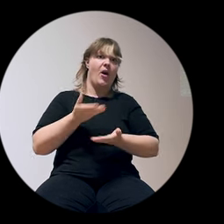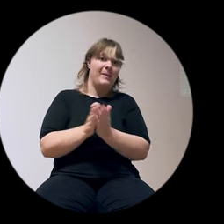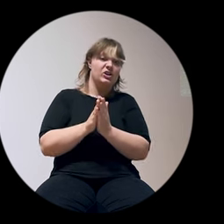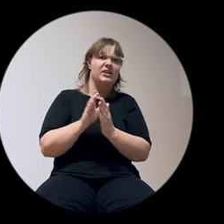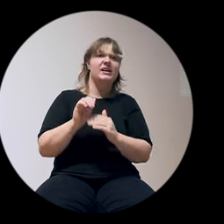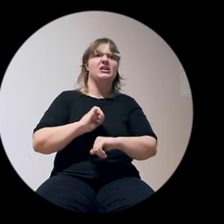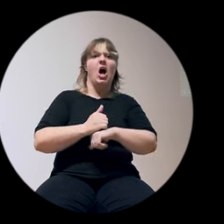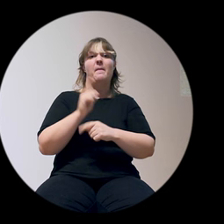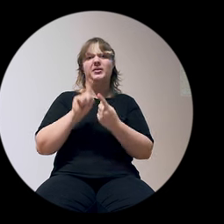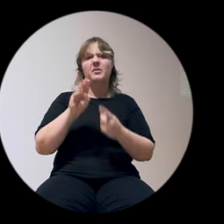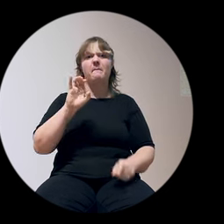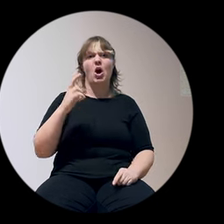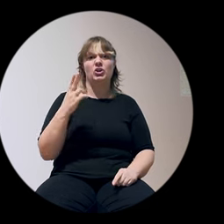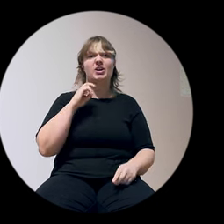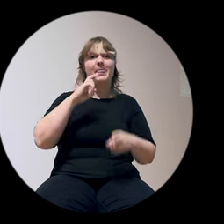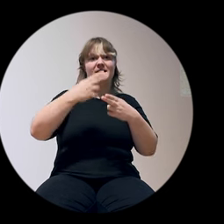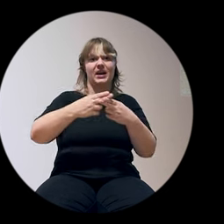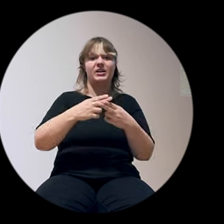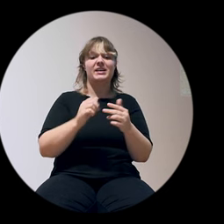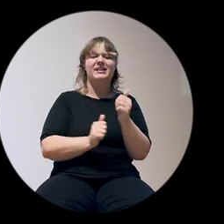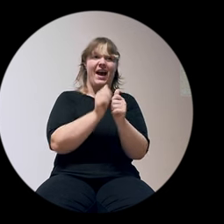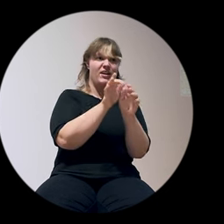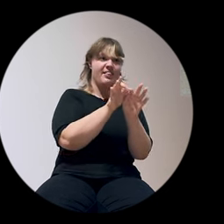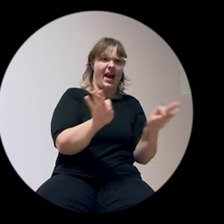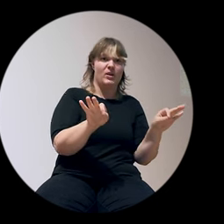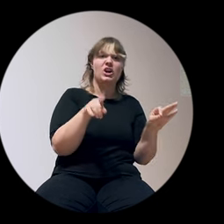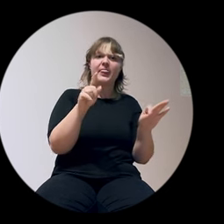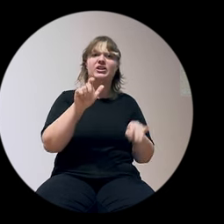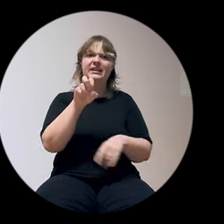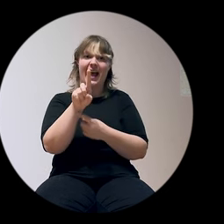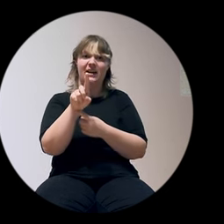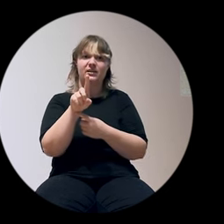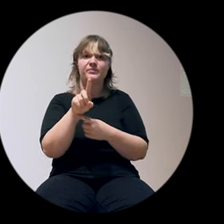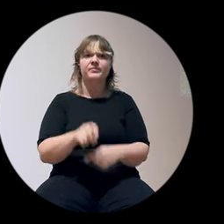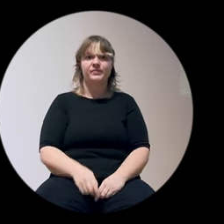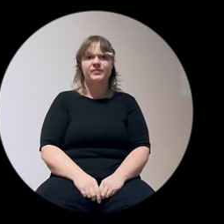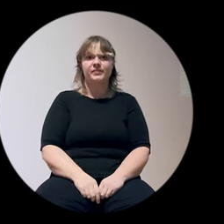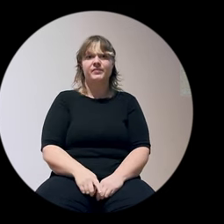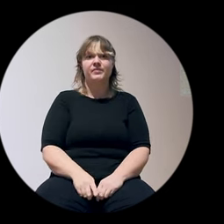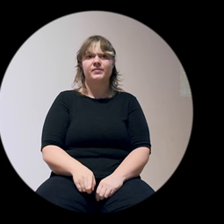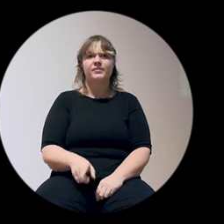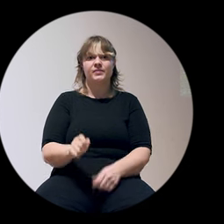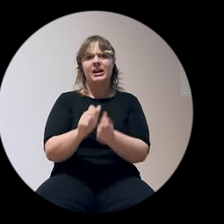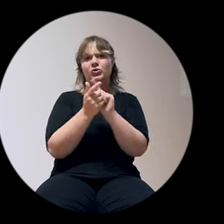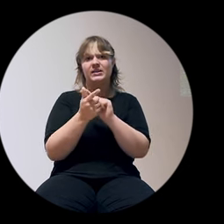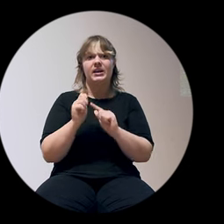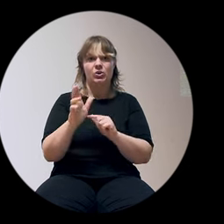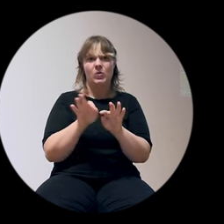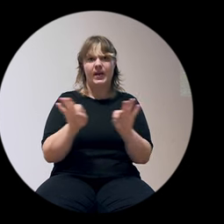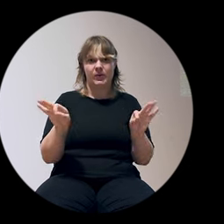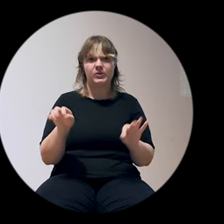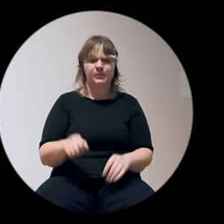of the work is In Every Language There's Land, En Cada Lengua Hay Una Tierra. This